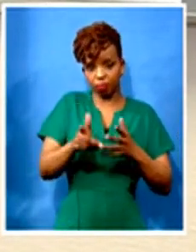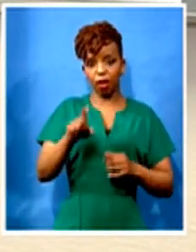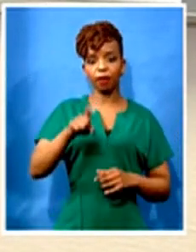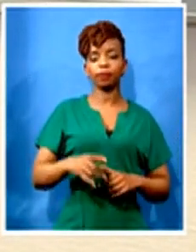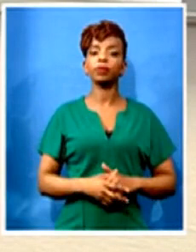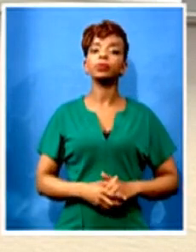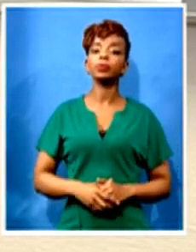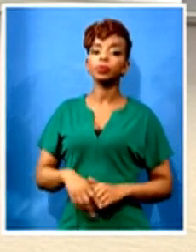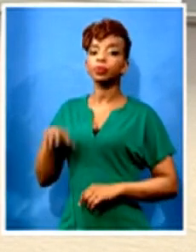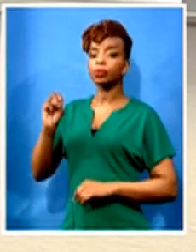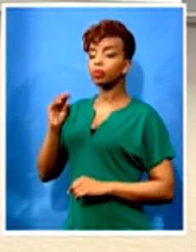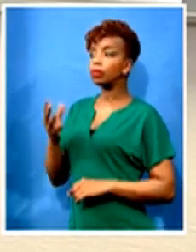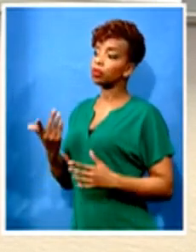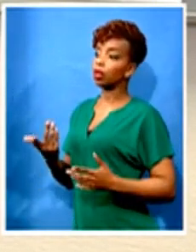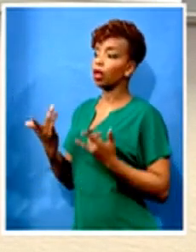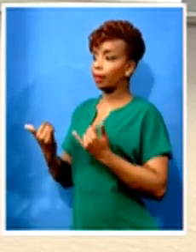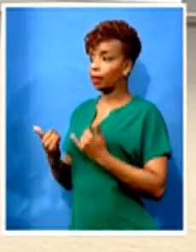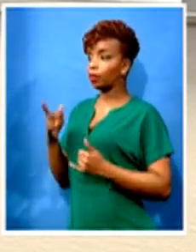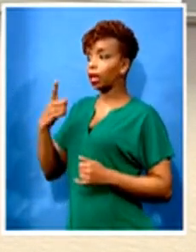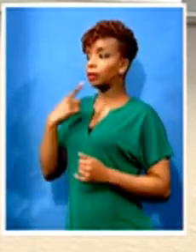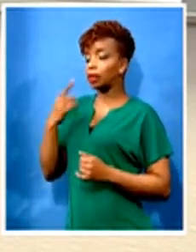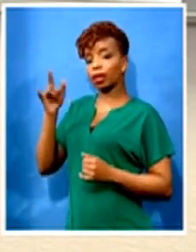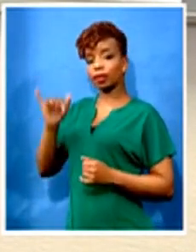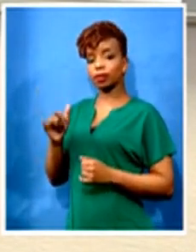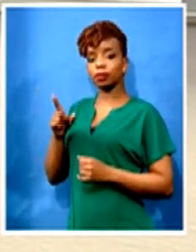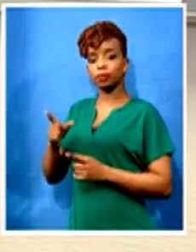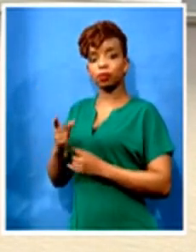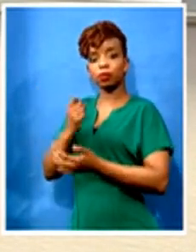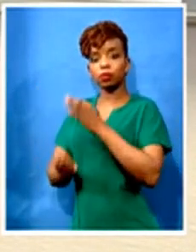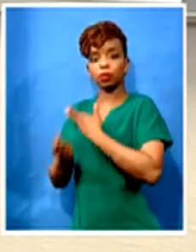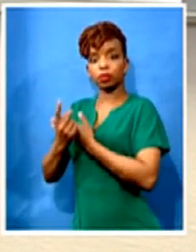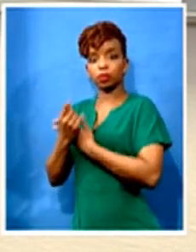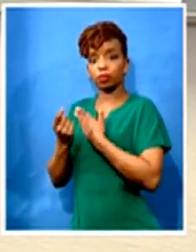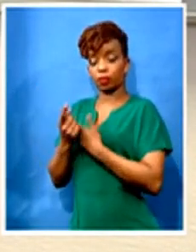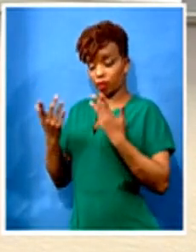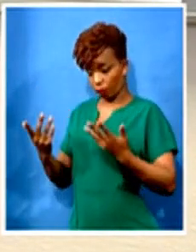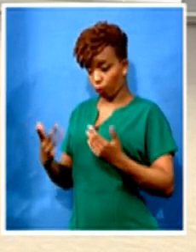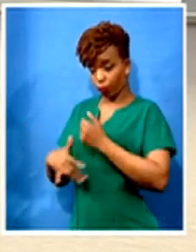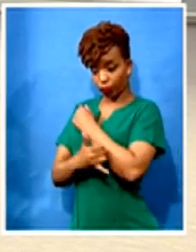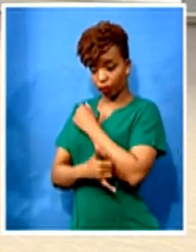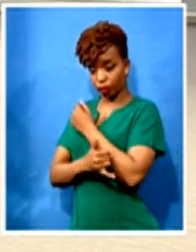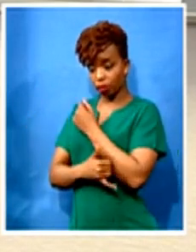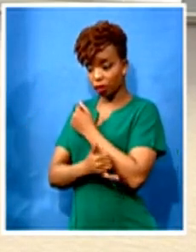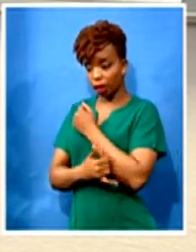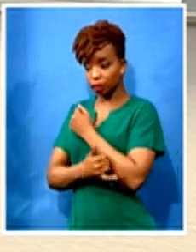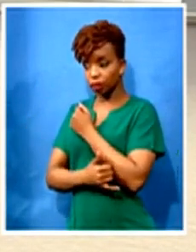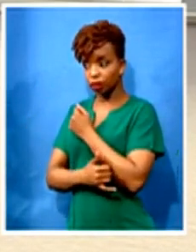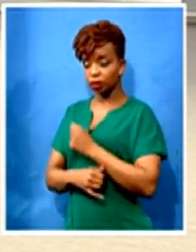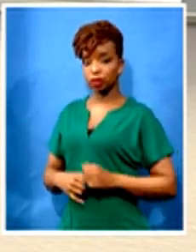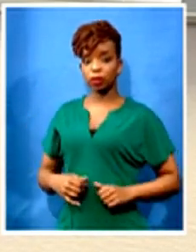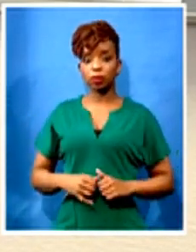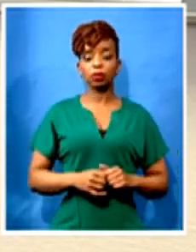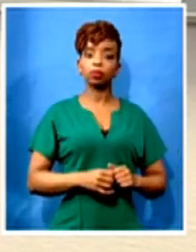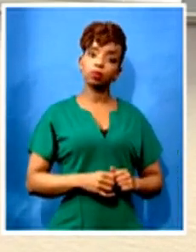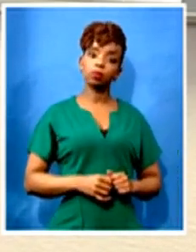Zimbabwe, with the current situation currently plaguing the country? In particular reference with the EFF structure of Zimbabwe, we are in